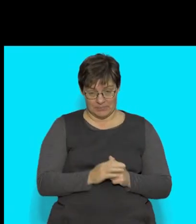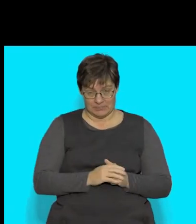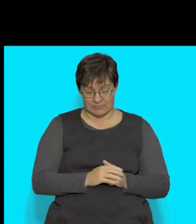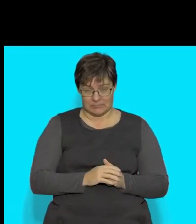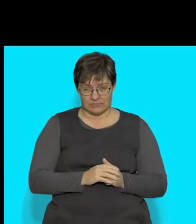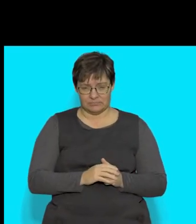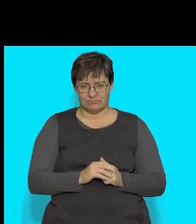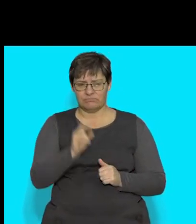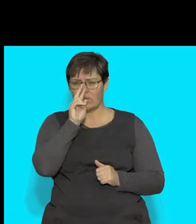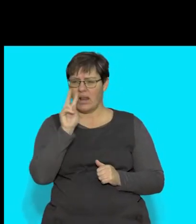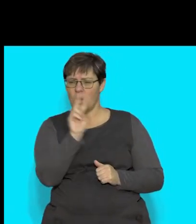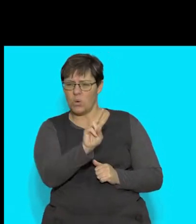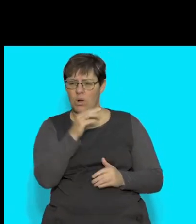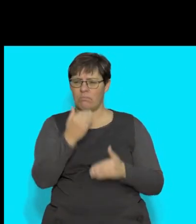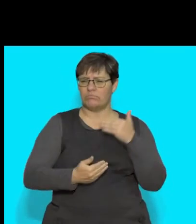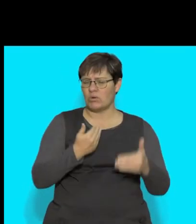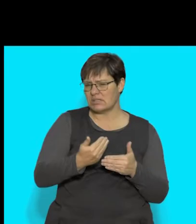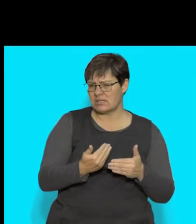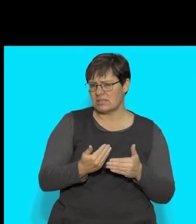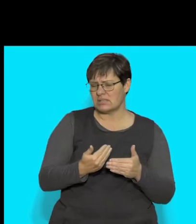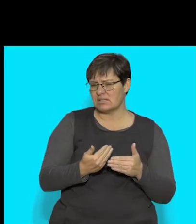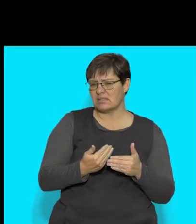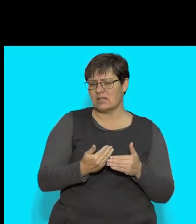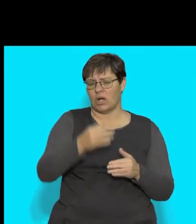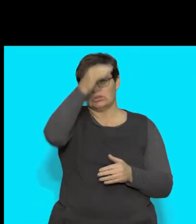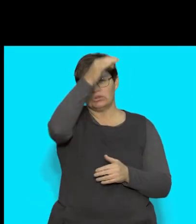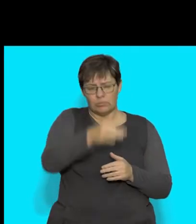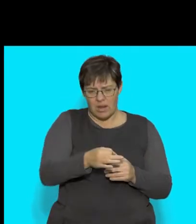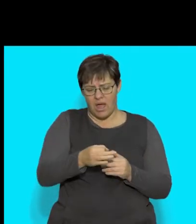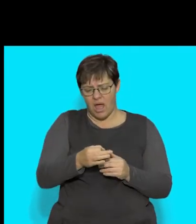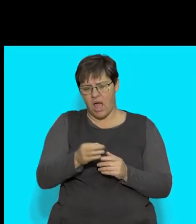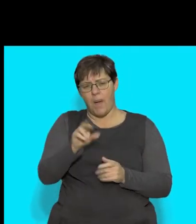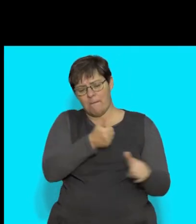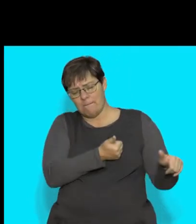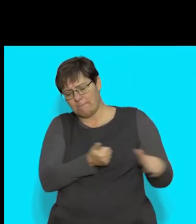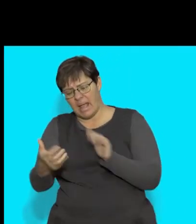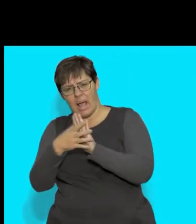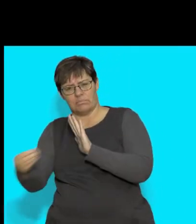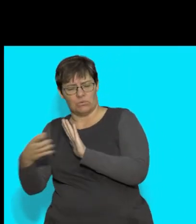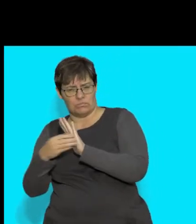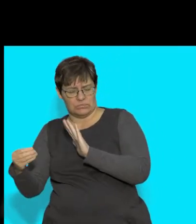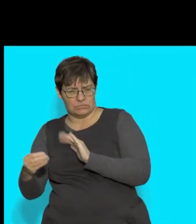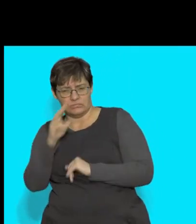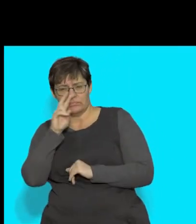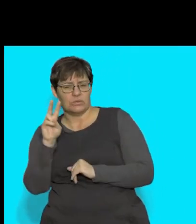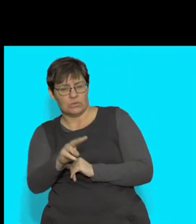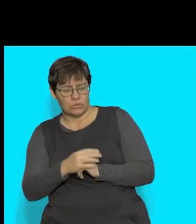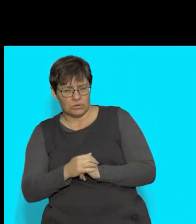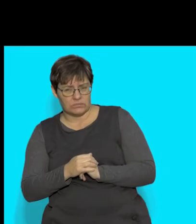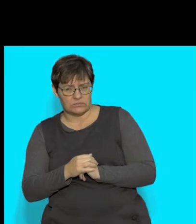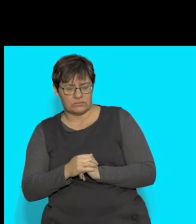in the blood? Because my blood wants to keep them. Now, when we have a look at this process of